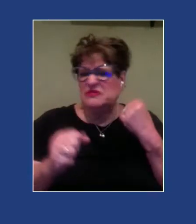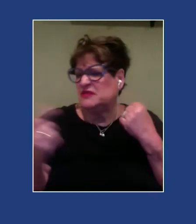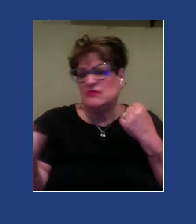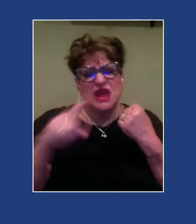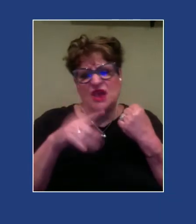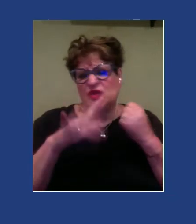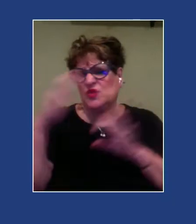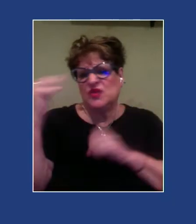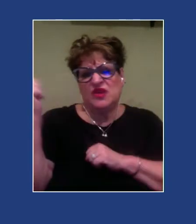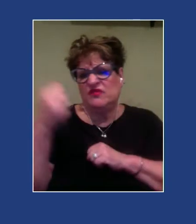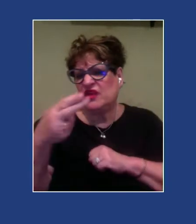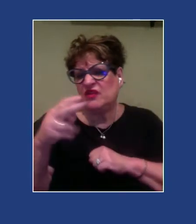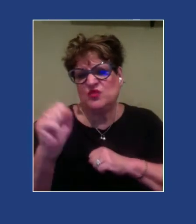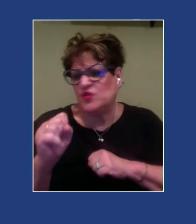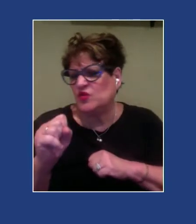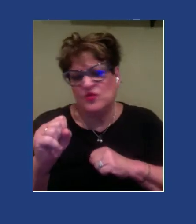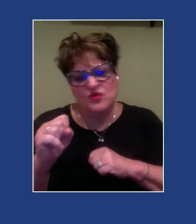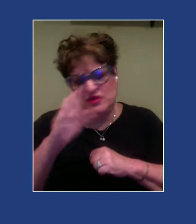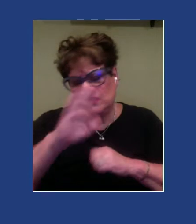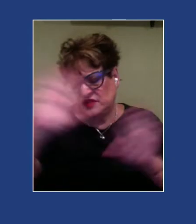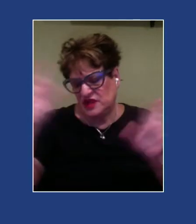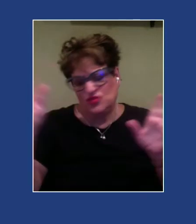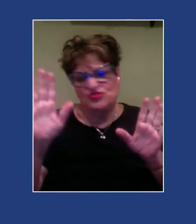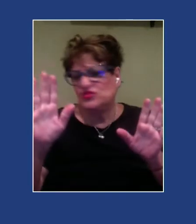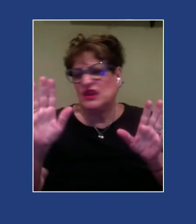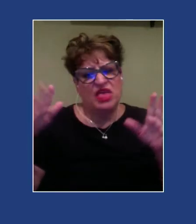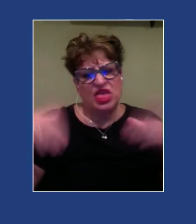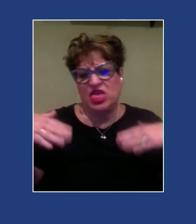high school because of it before graduating.